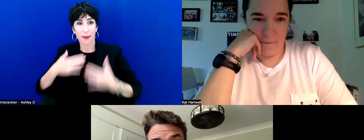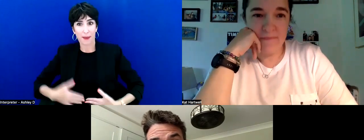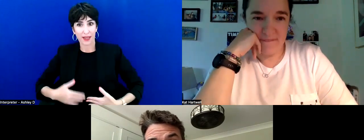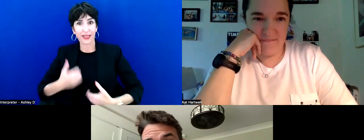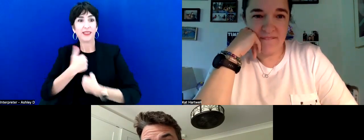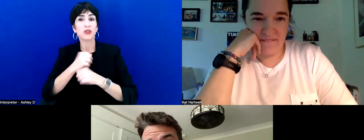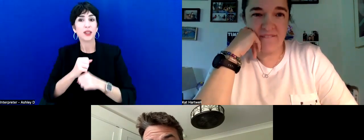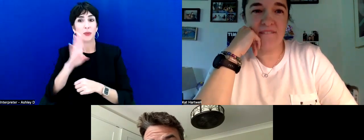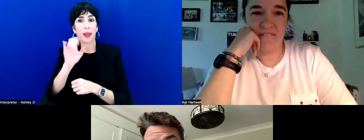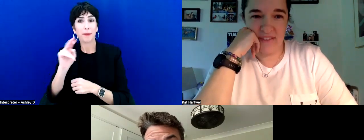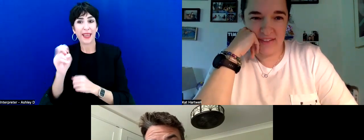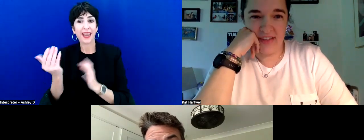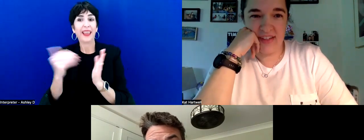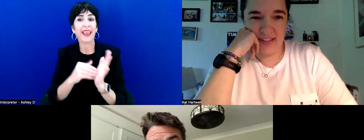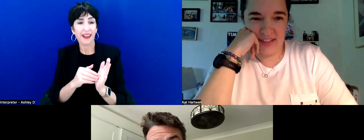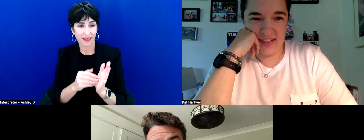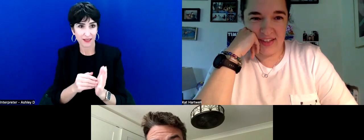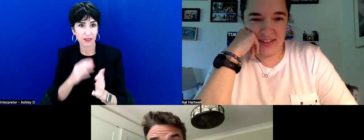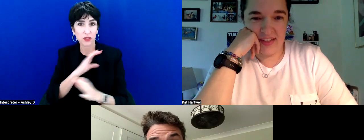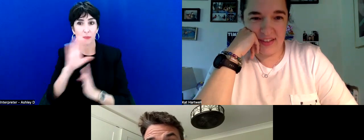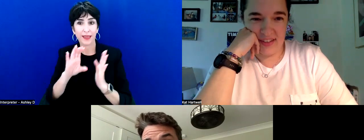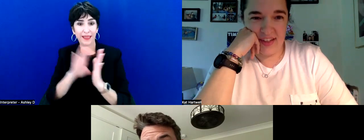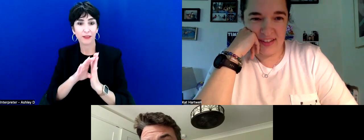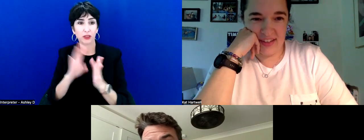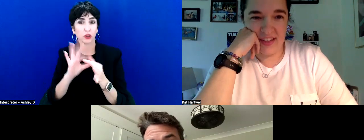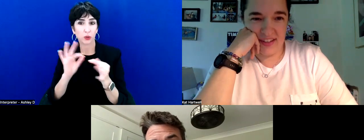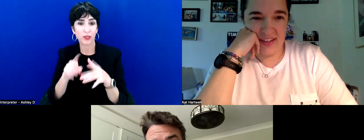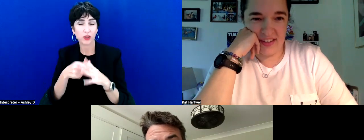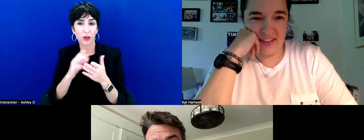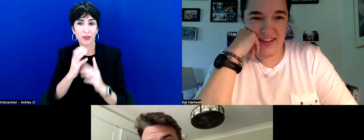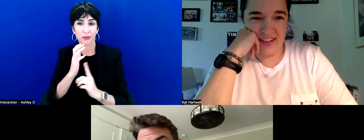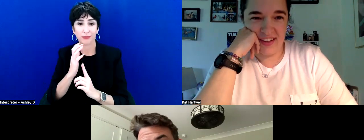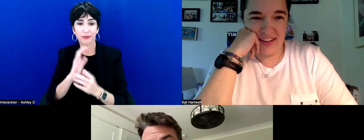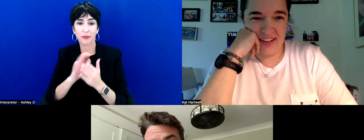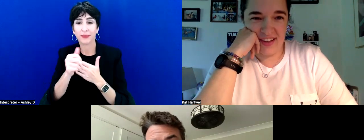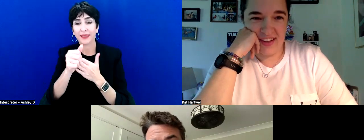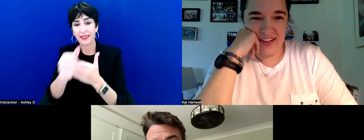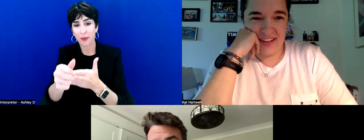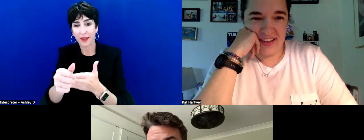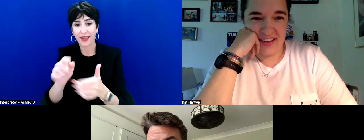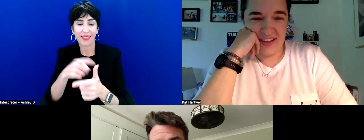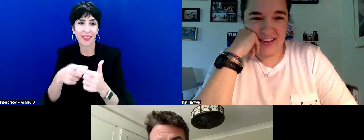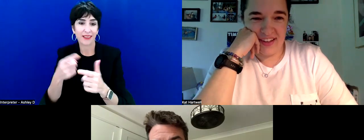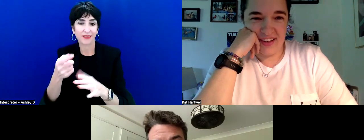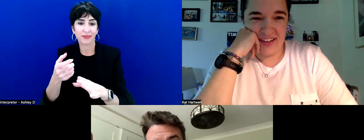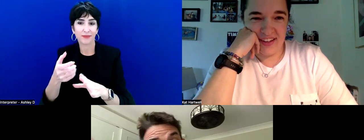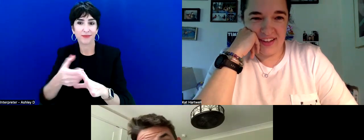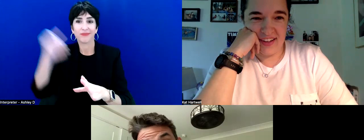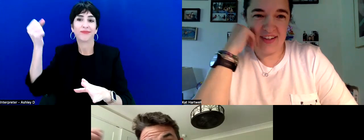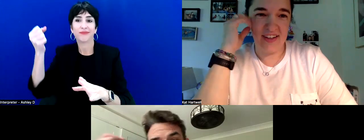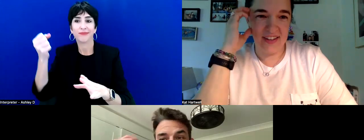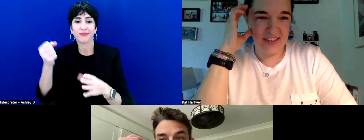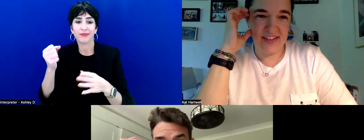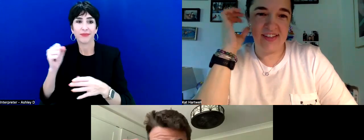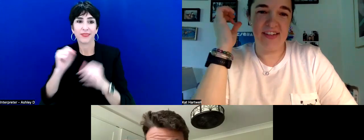Bane in a sense. And so my character storyline started to go there, and then they ended up taking the series in a different direction, and then